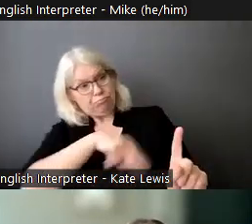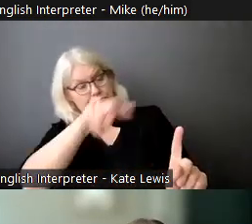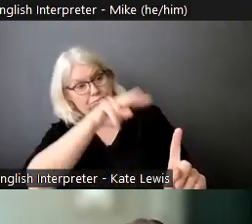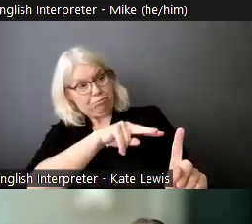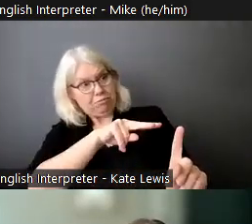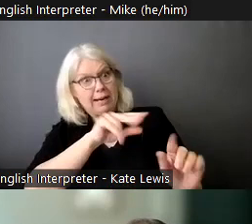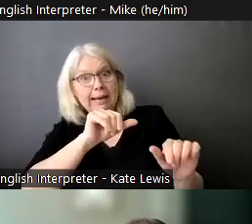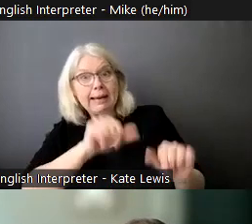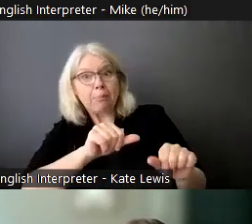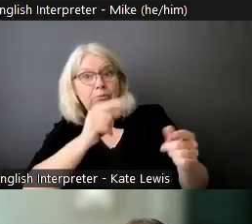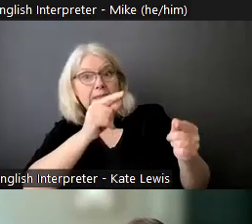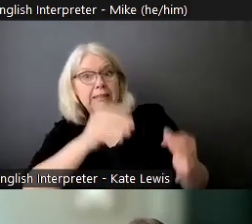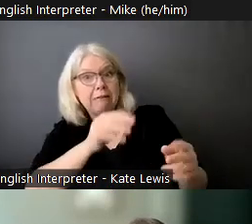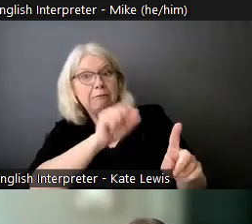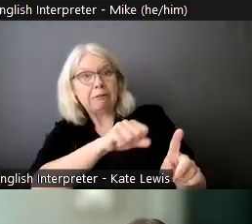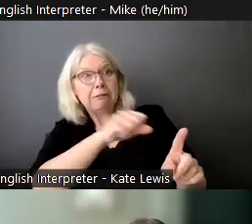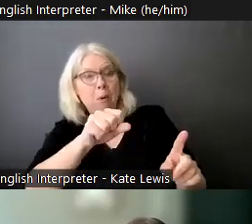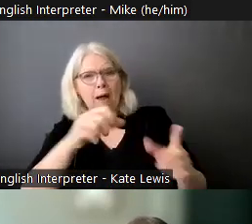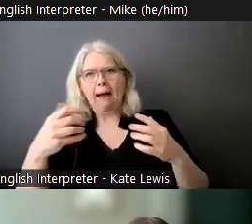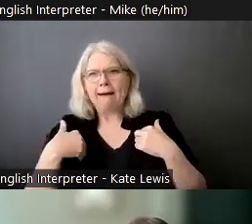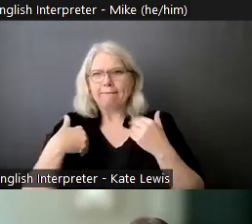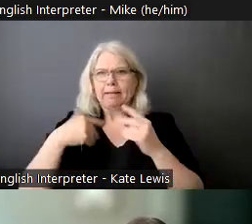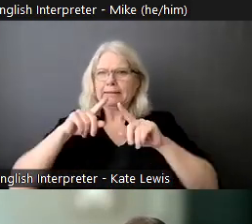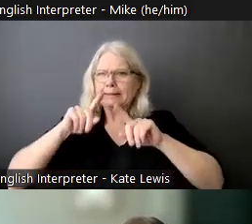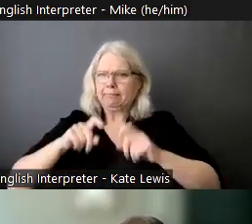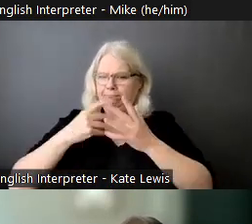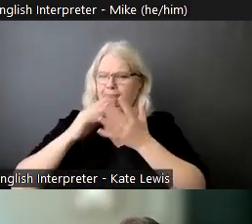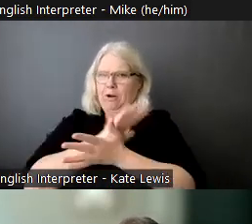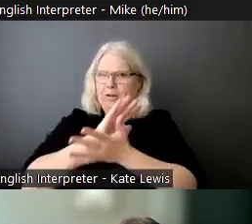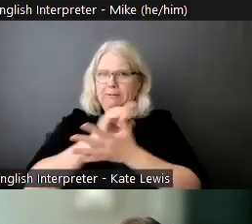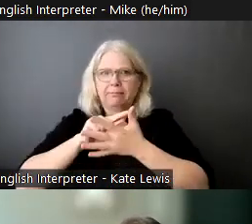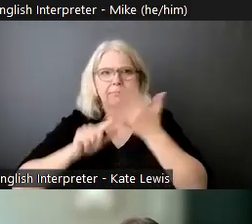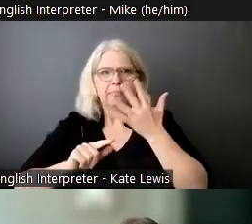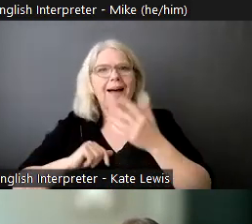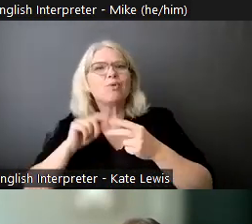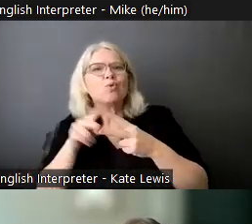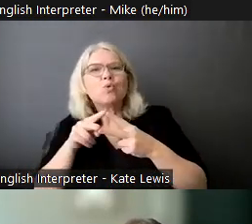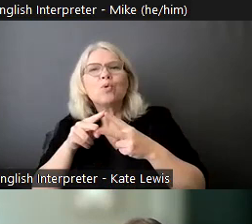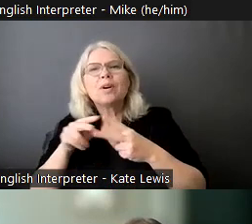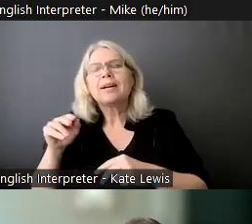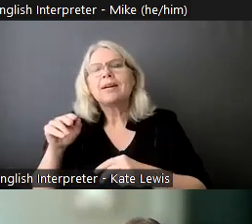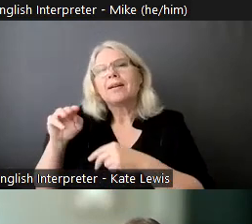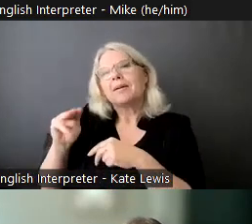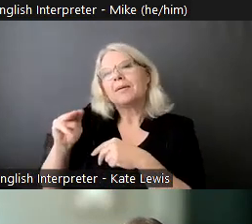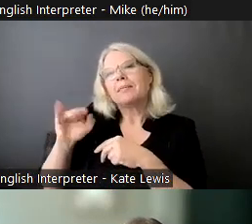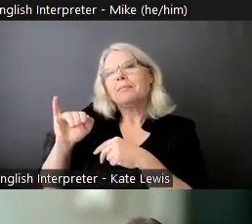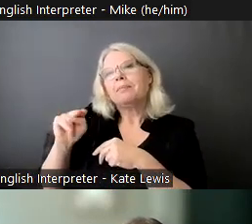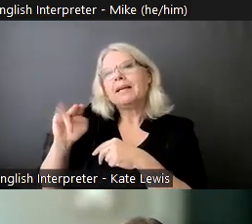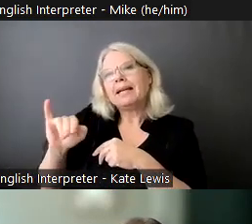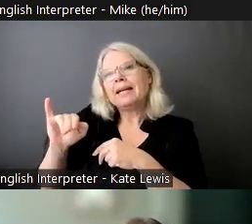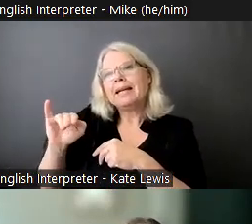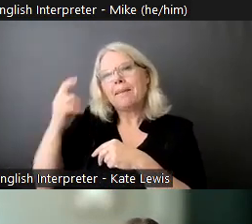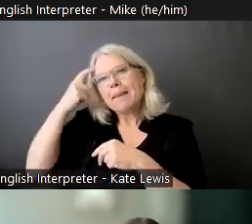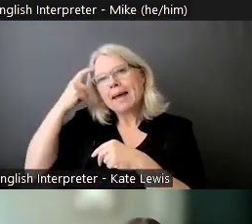capacity. So the common ones are the mini mental status exam and the MOCA. MOCA and mini mental status exams